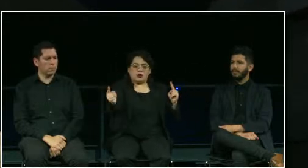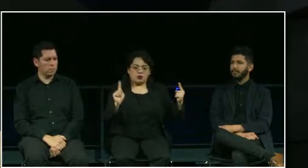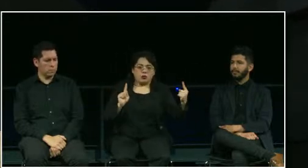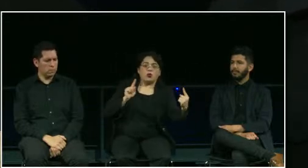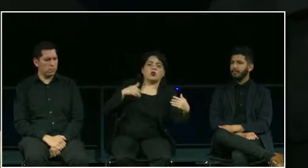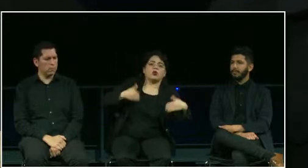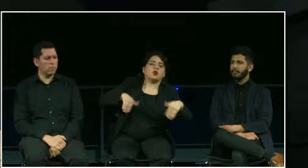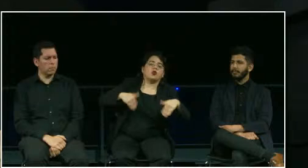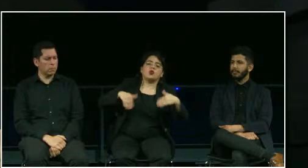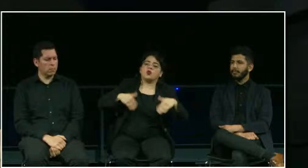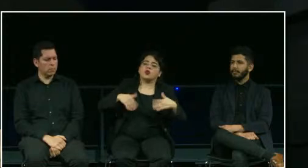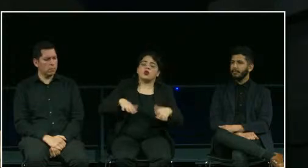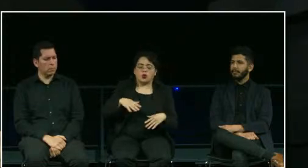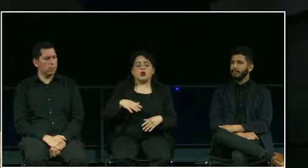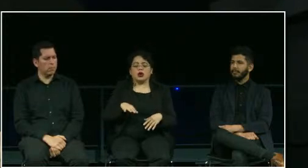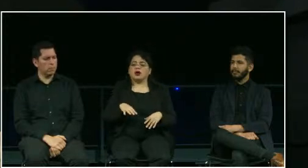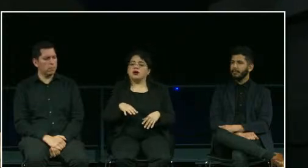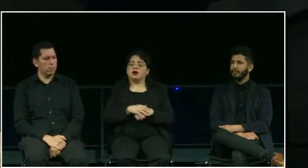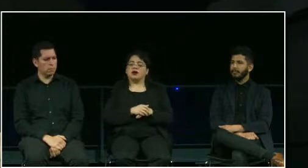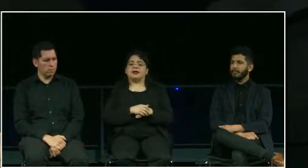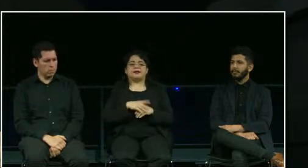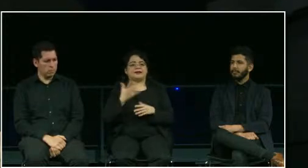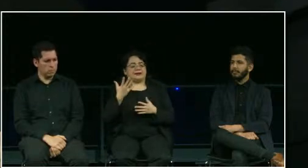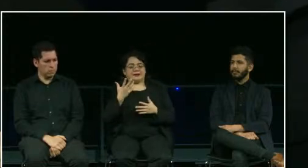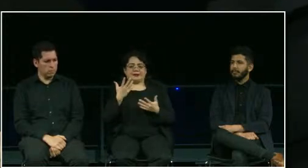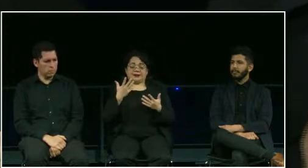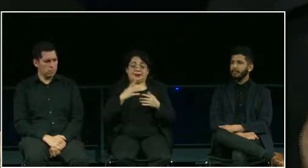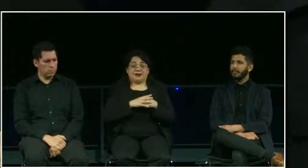then became a moment where we were,